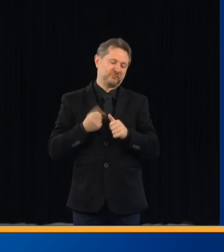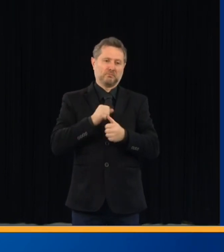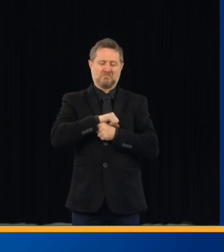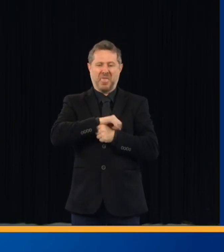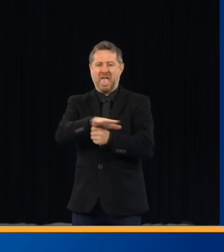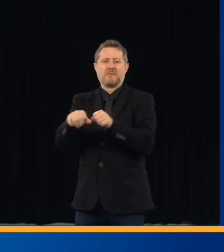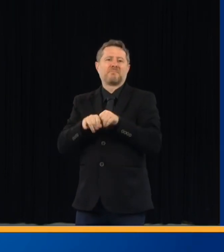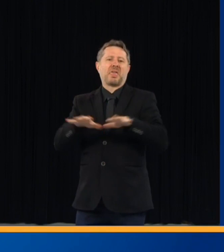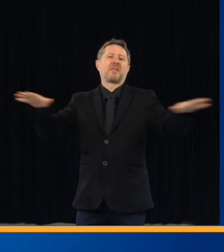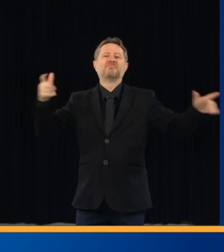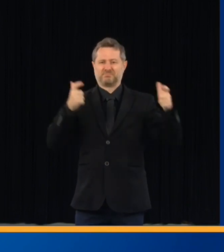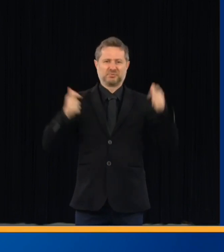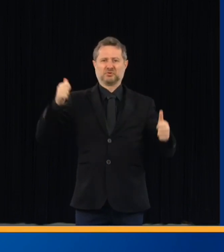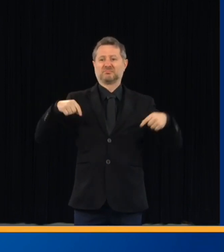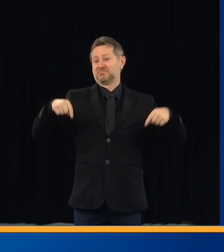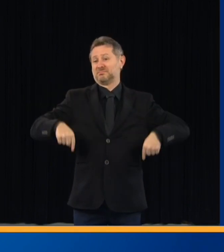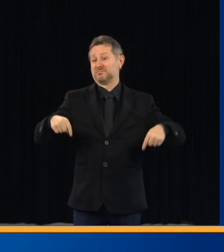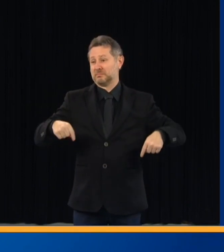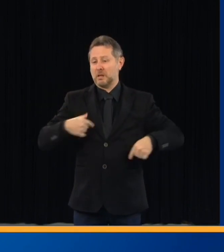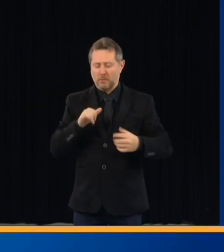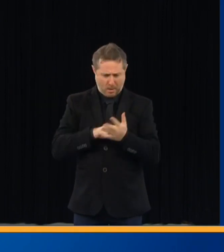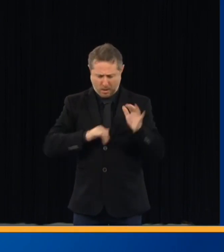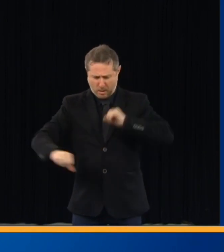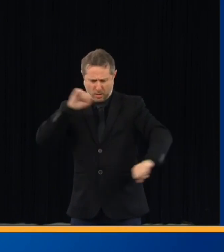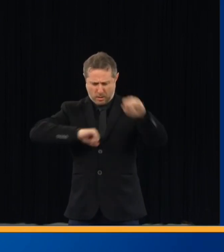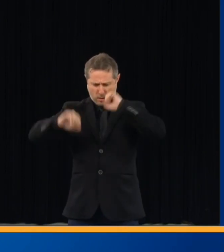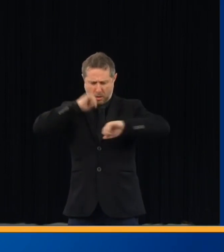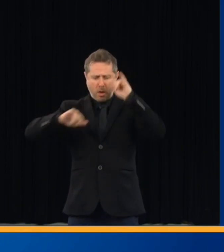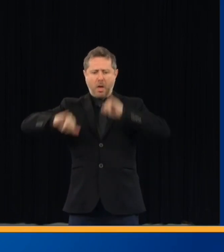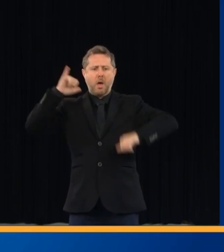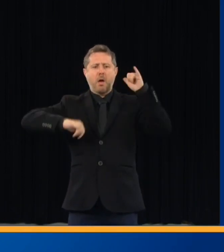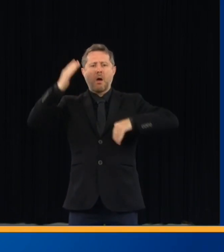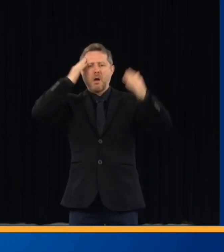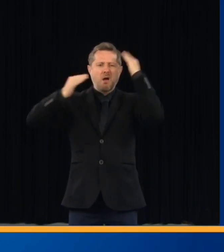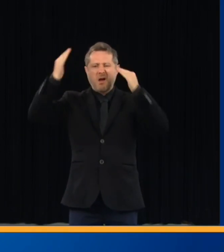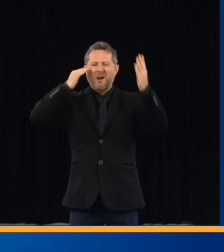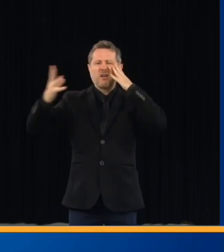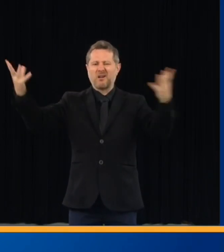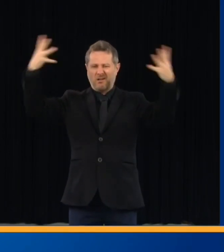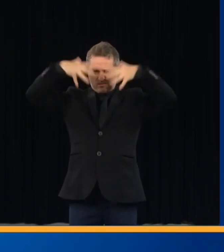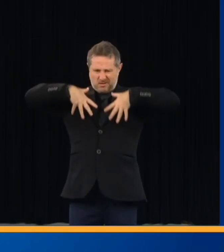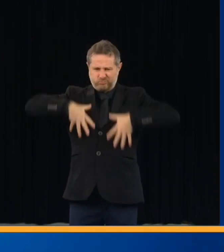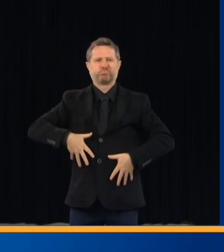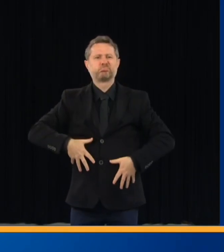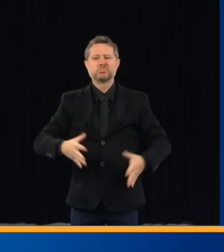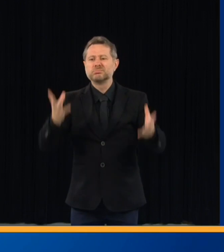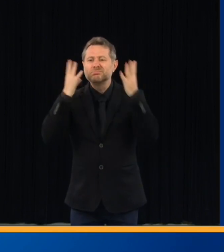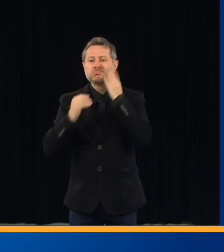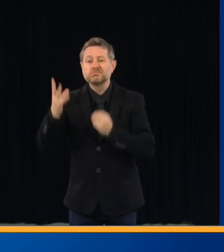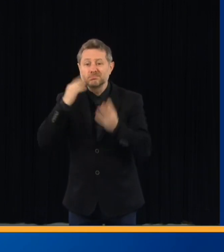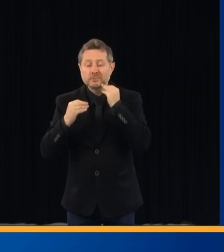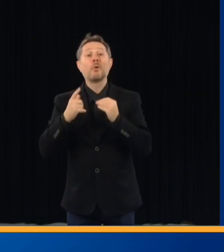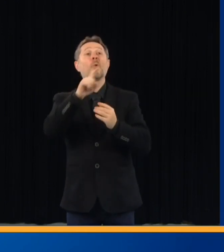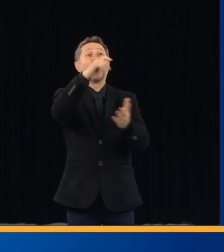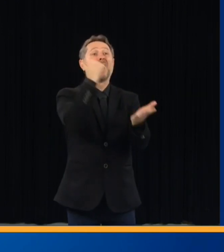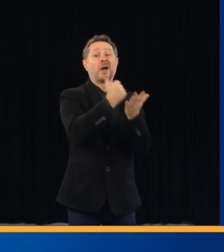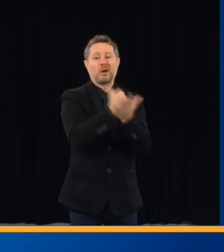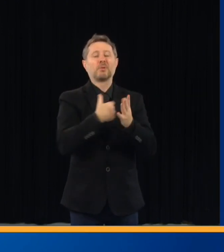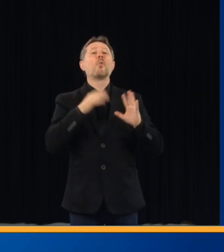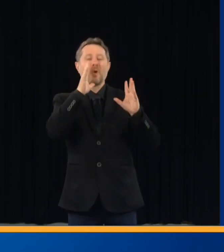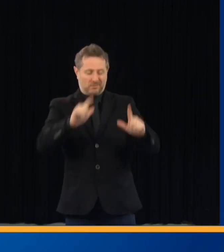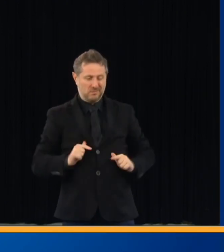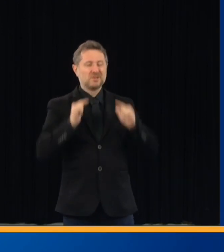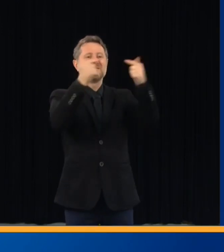the experience, and we will return the favor. When your community needs help, New Yorkers will be